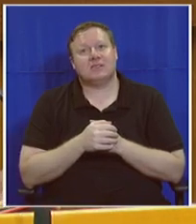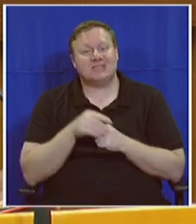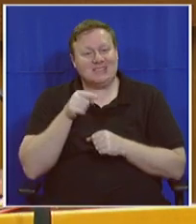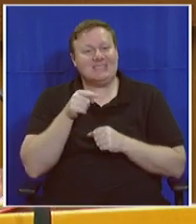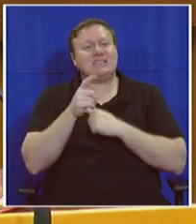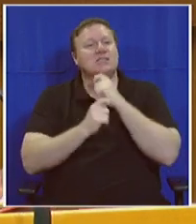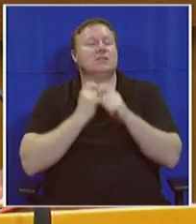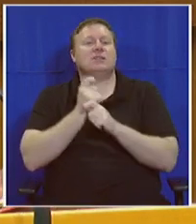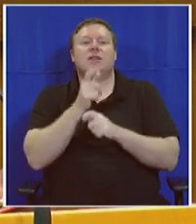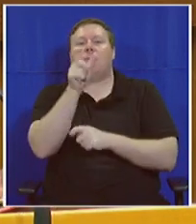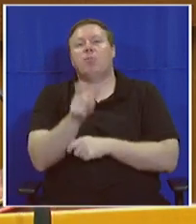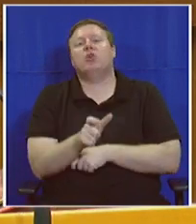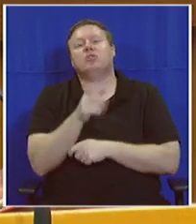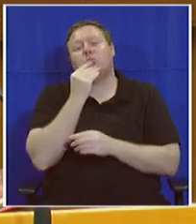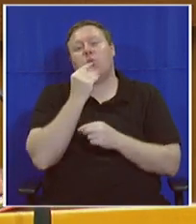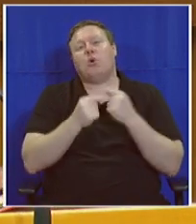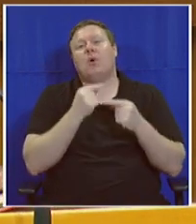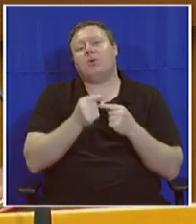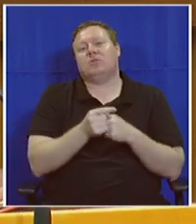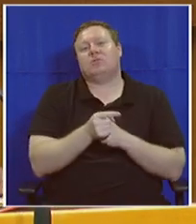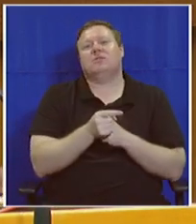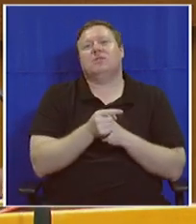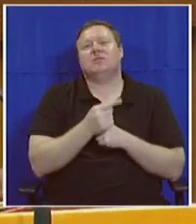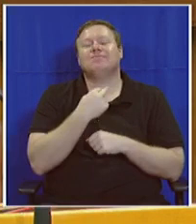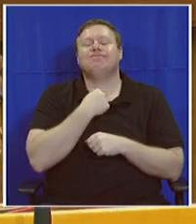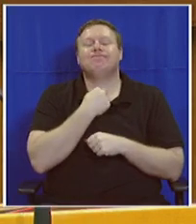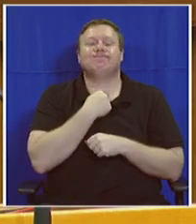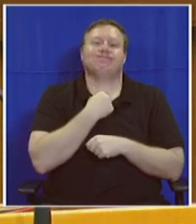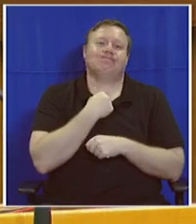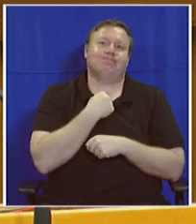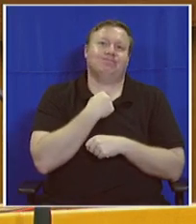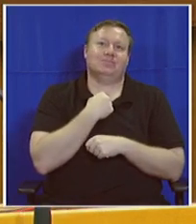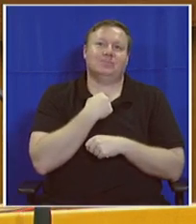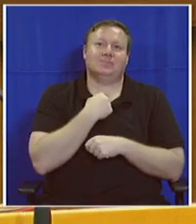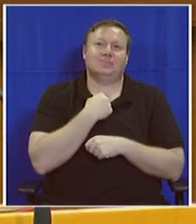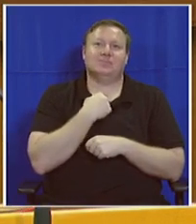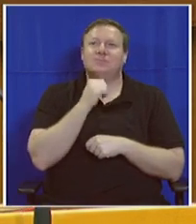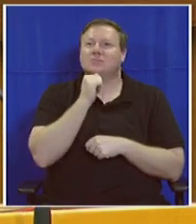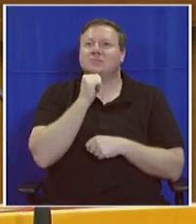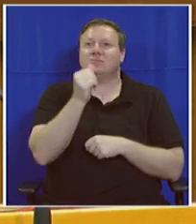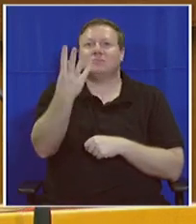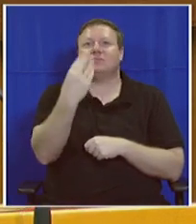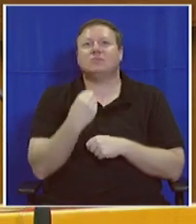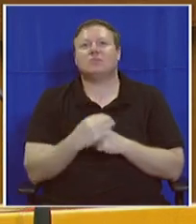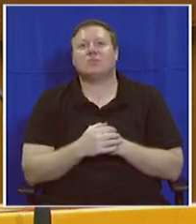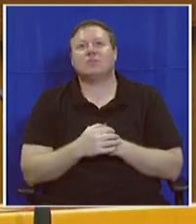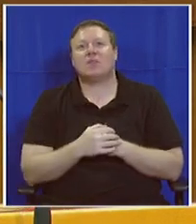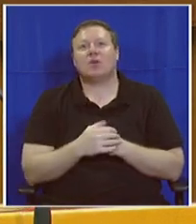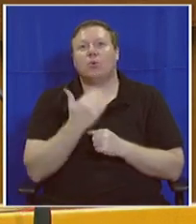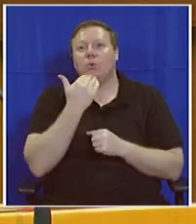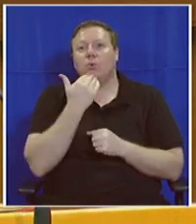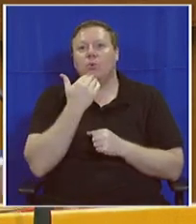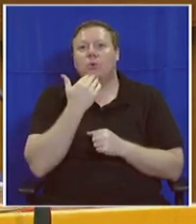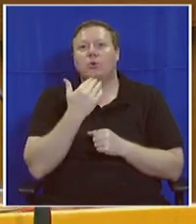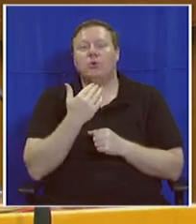we're talking about. It's a pity we don't get asked who to take and who to leave